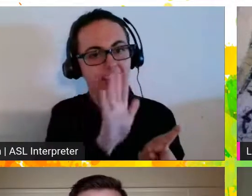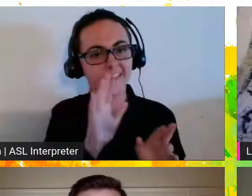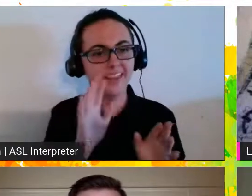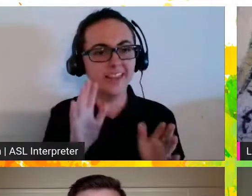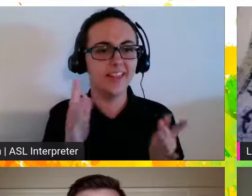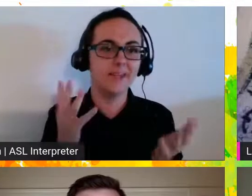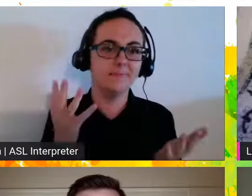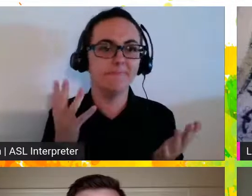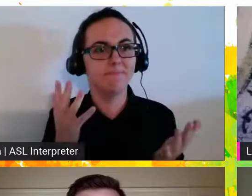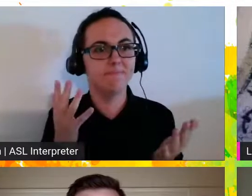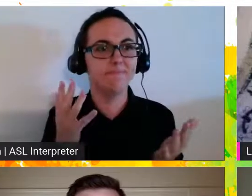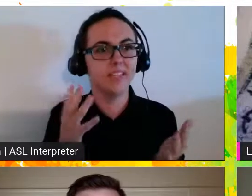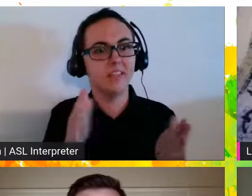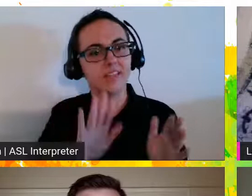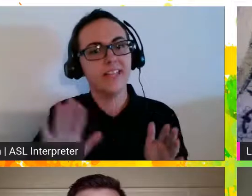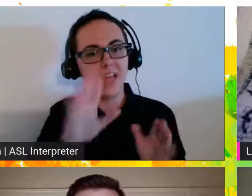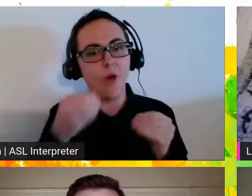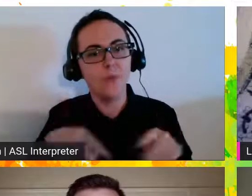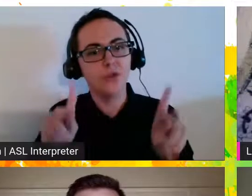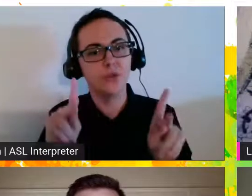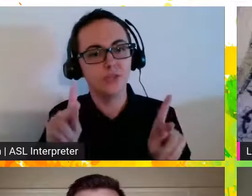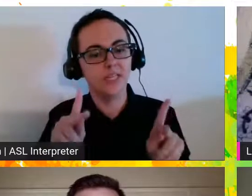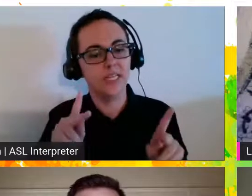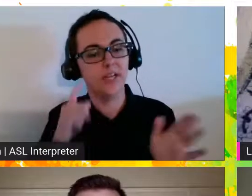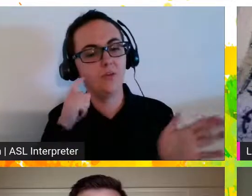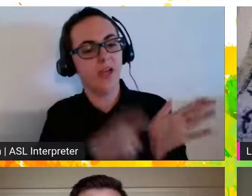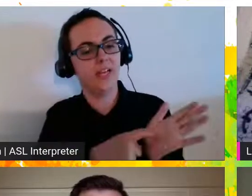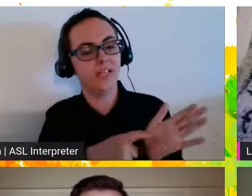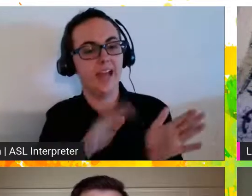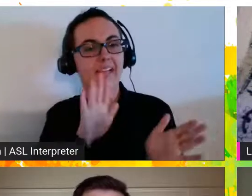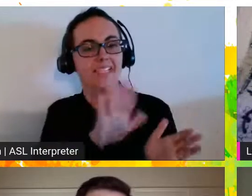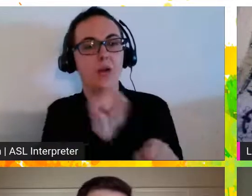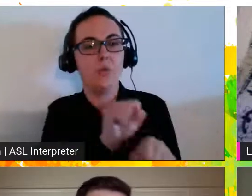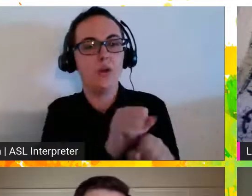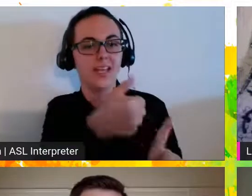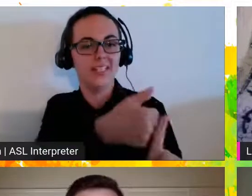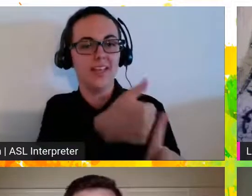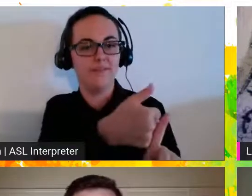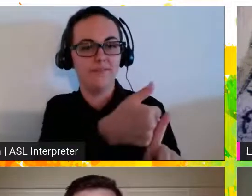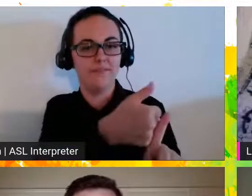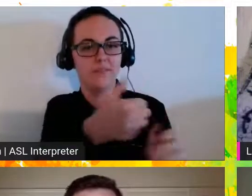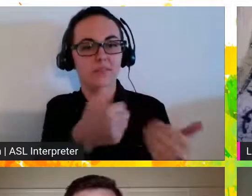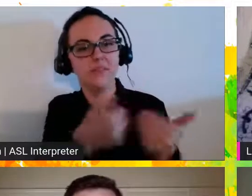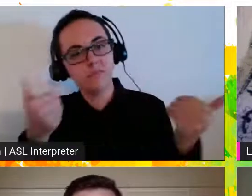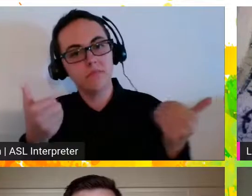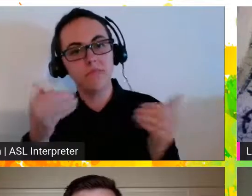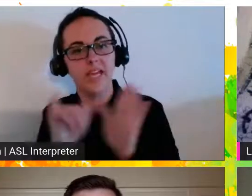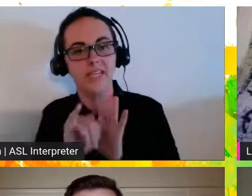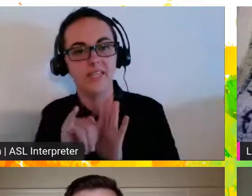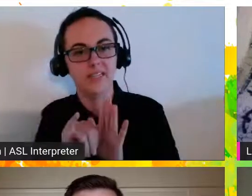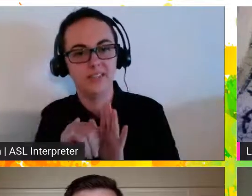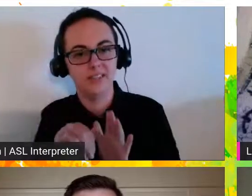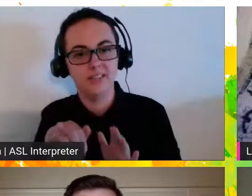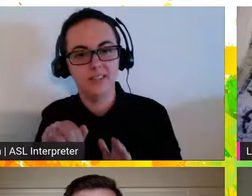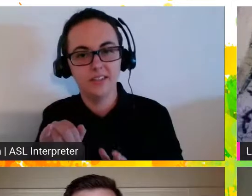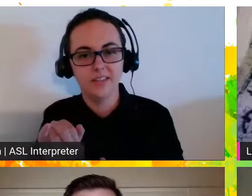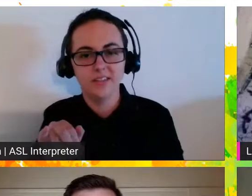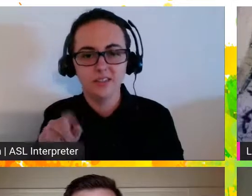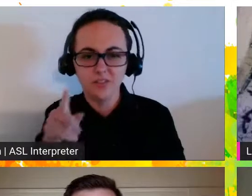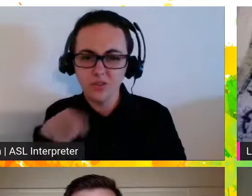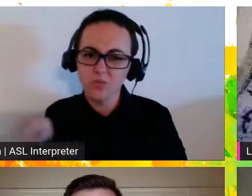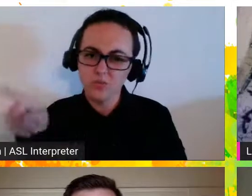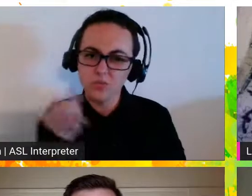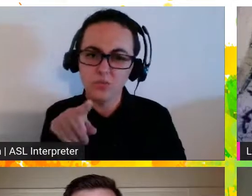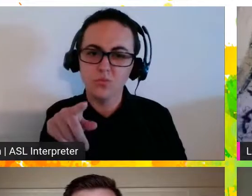you will, or appreciated on the merit of their work. And are you seeing that? Are you, Bailey and